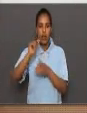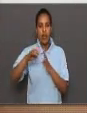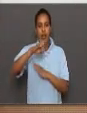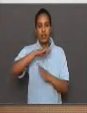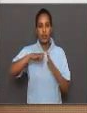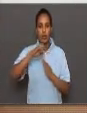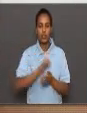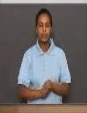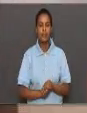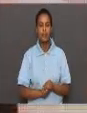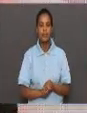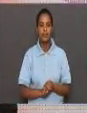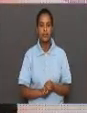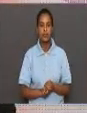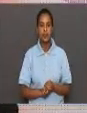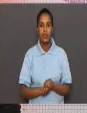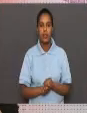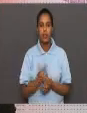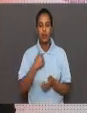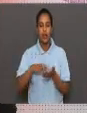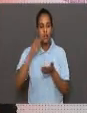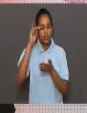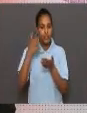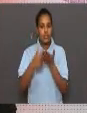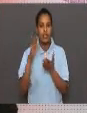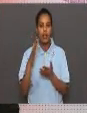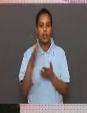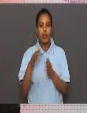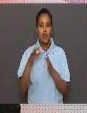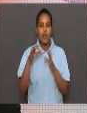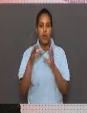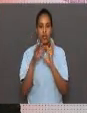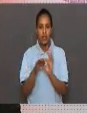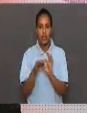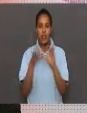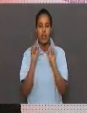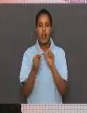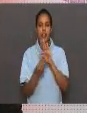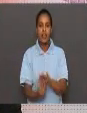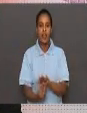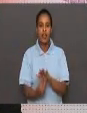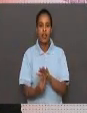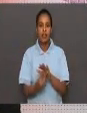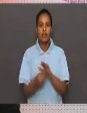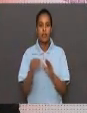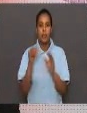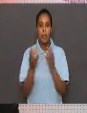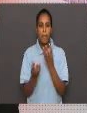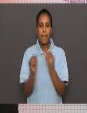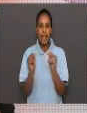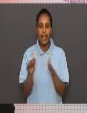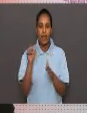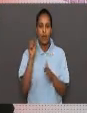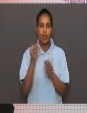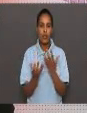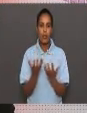delocalized electrons. We learned that this type of bonding can affect the melting